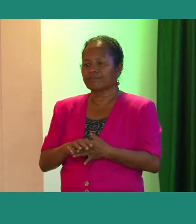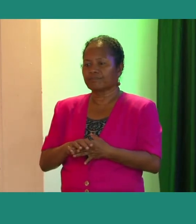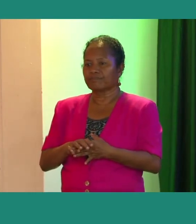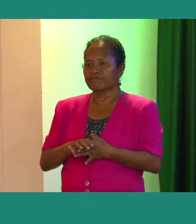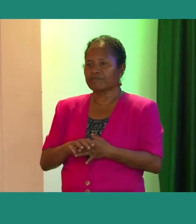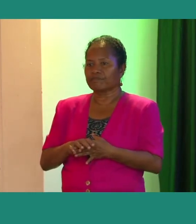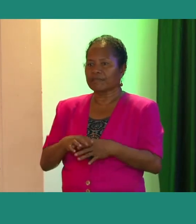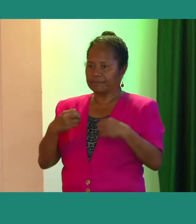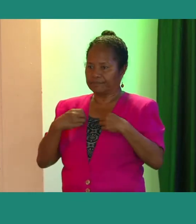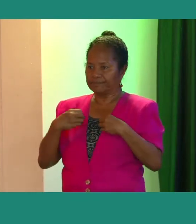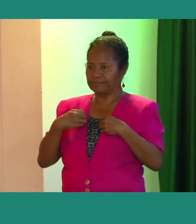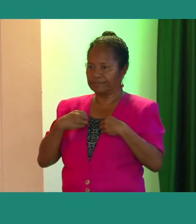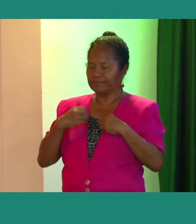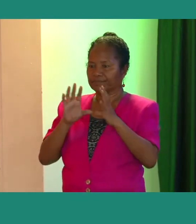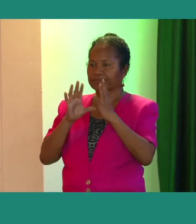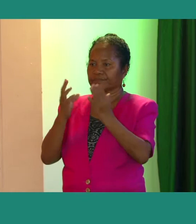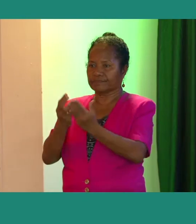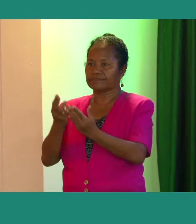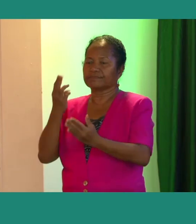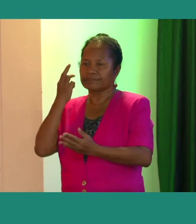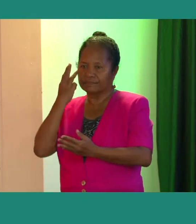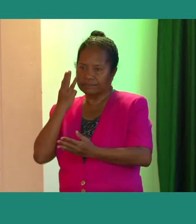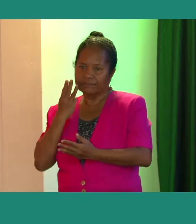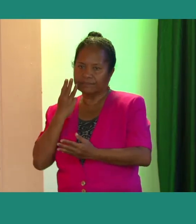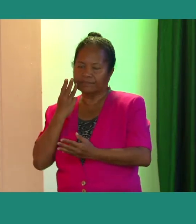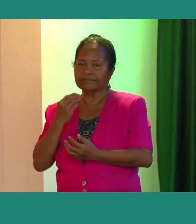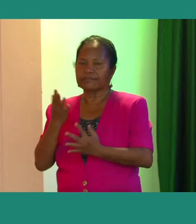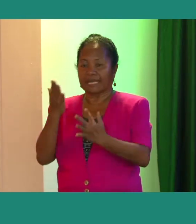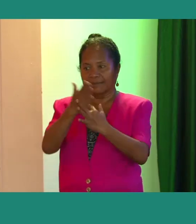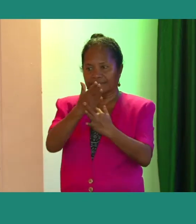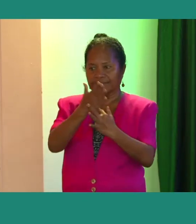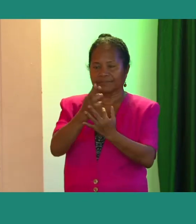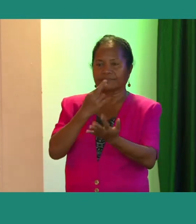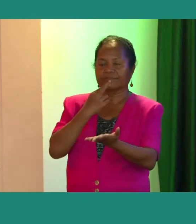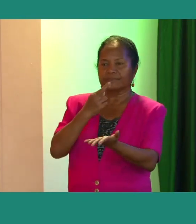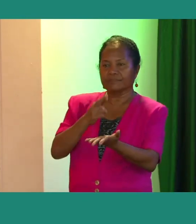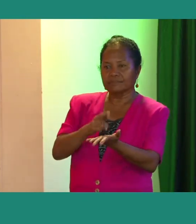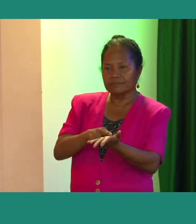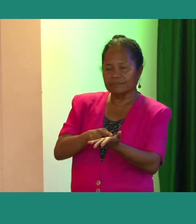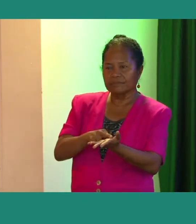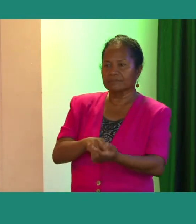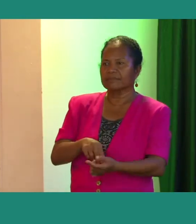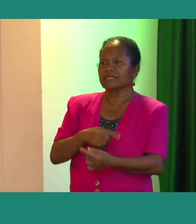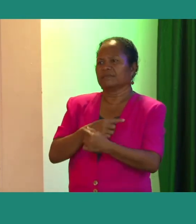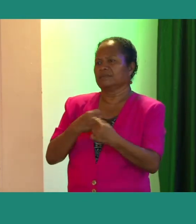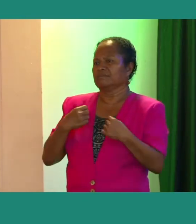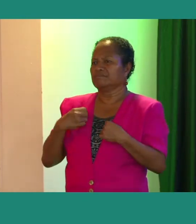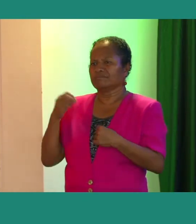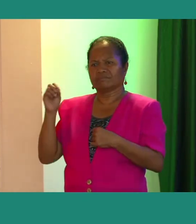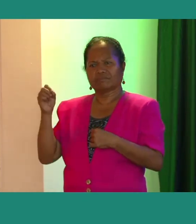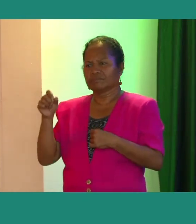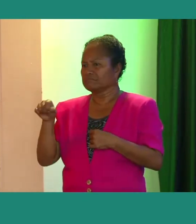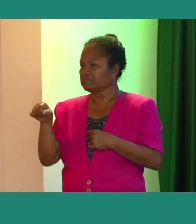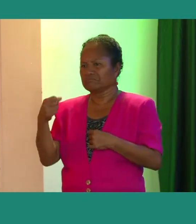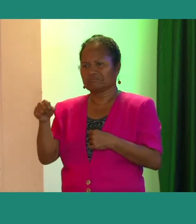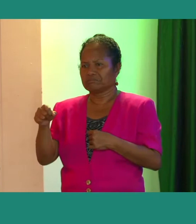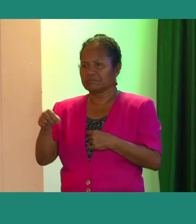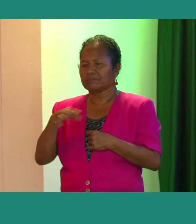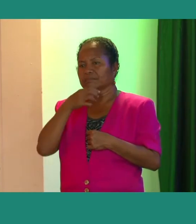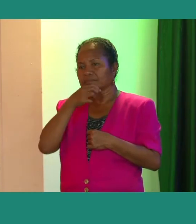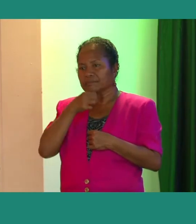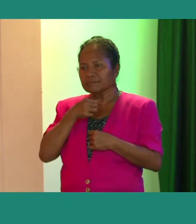the Business Coalition for Women and access that report. It's unfortunate that we still do not have Mr. Emmanuel Ginis with